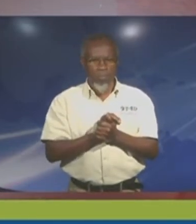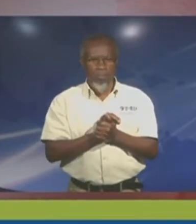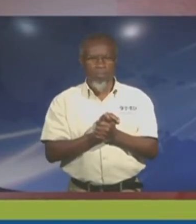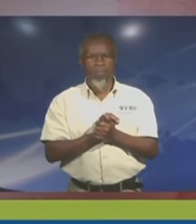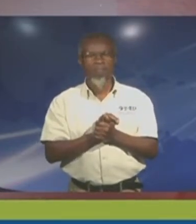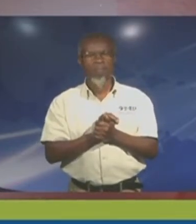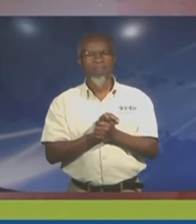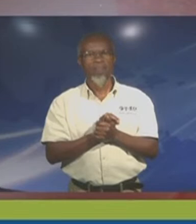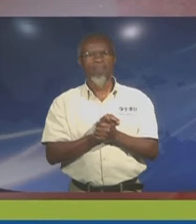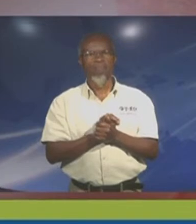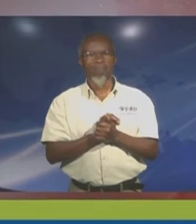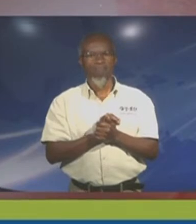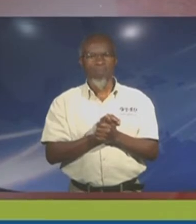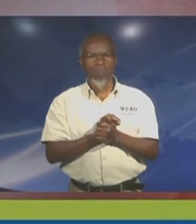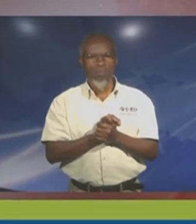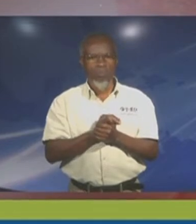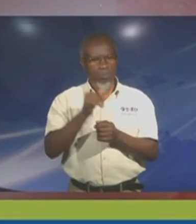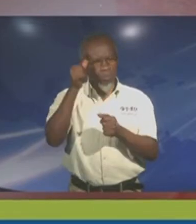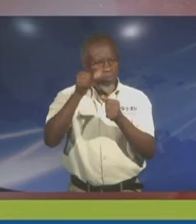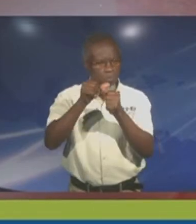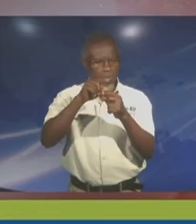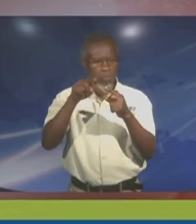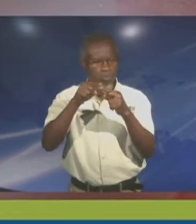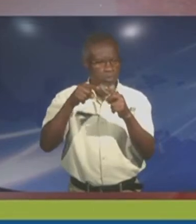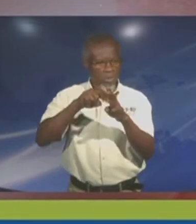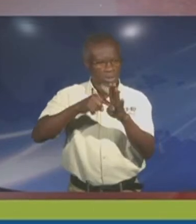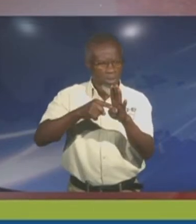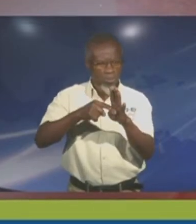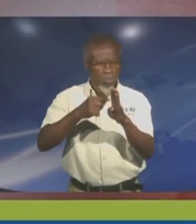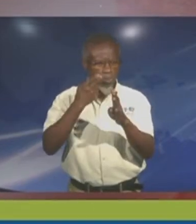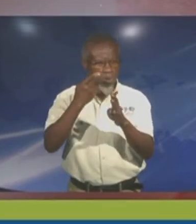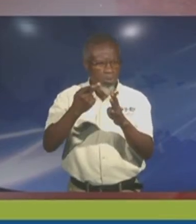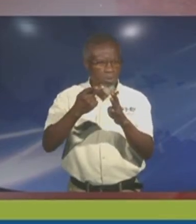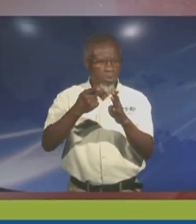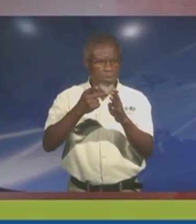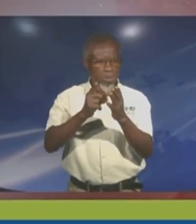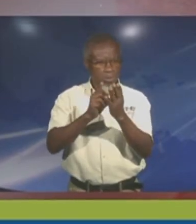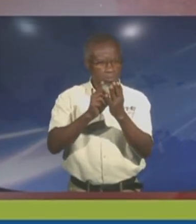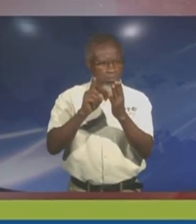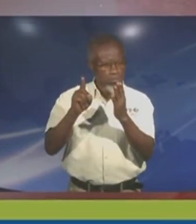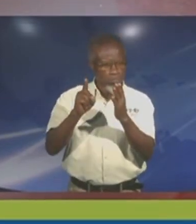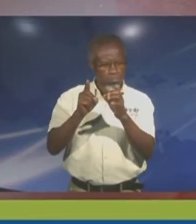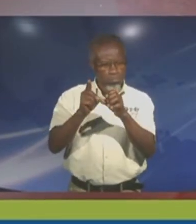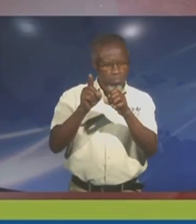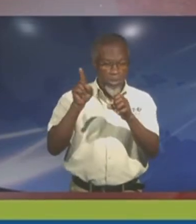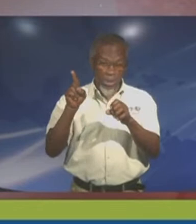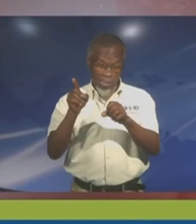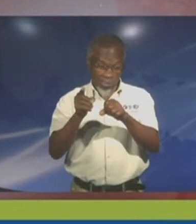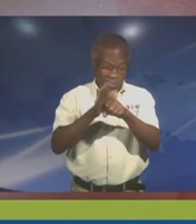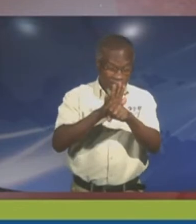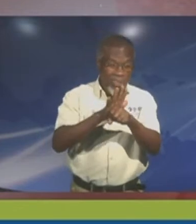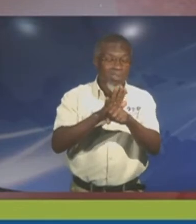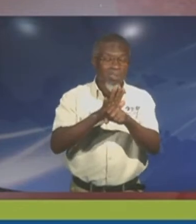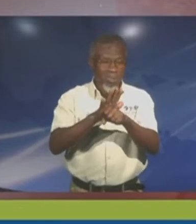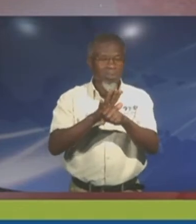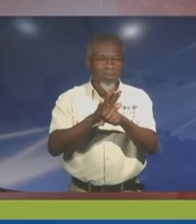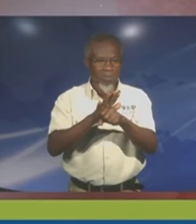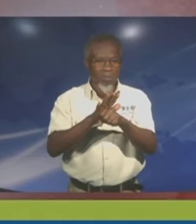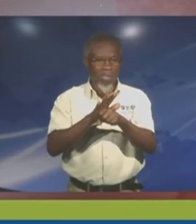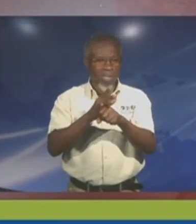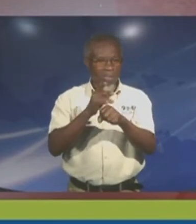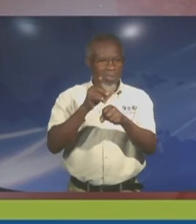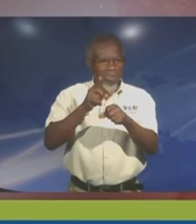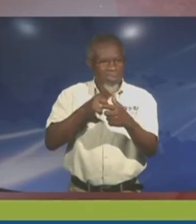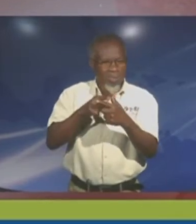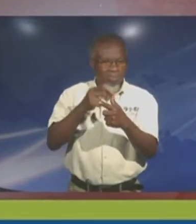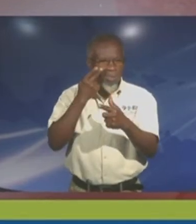that Delta-driven wave of the pandemic, and Omicron was beginning to introduce itself, we